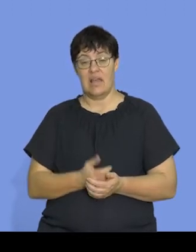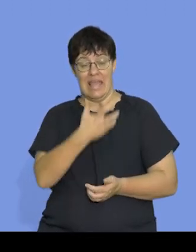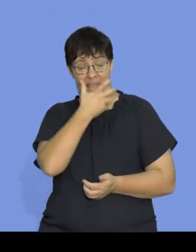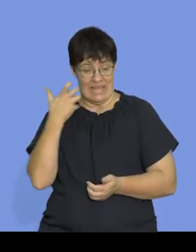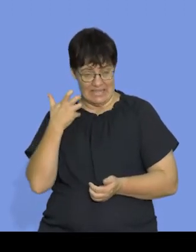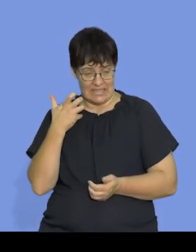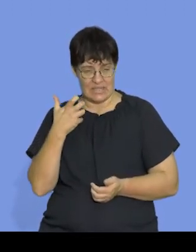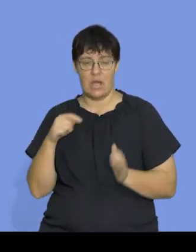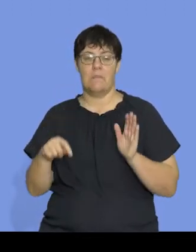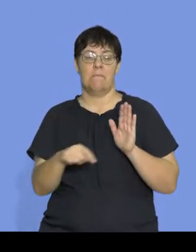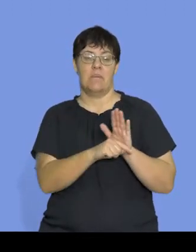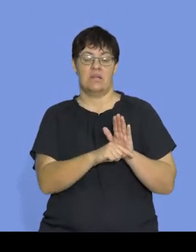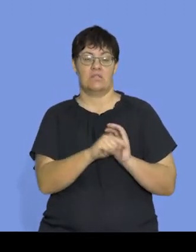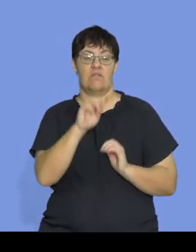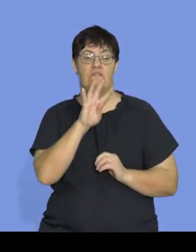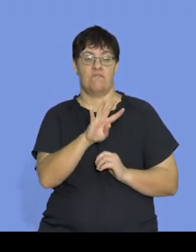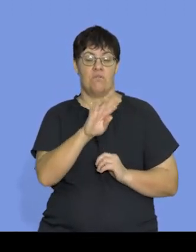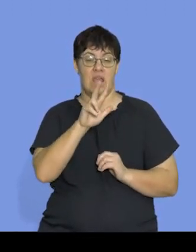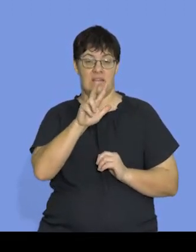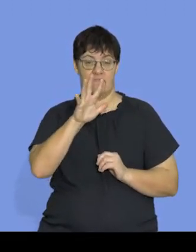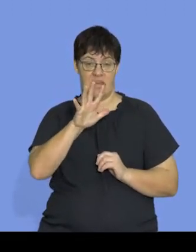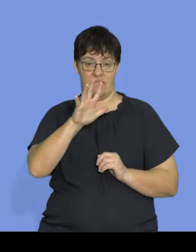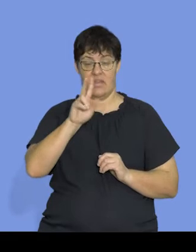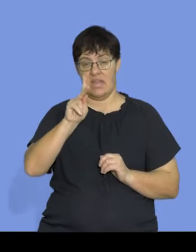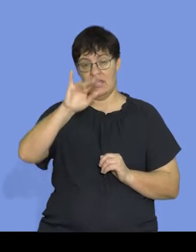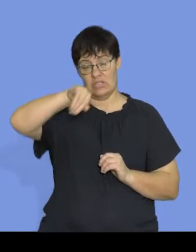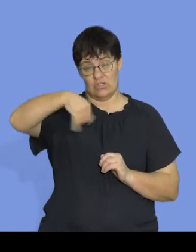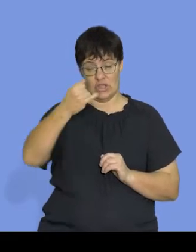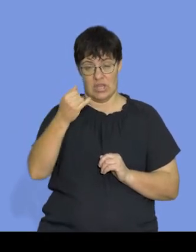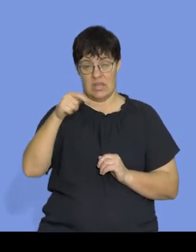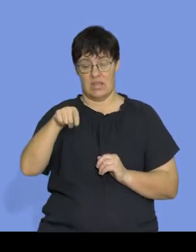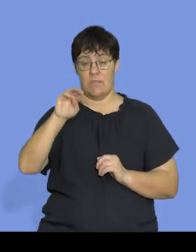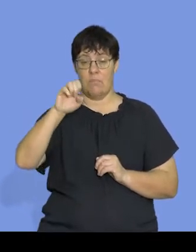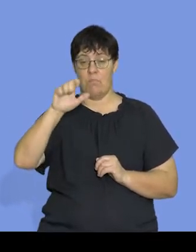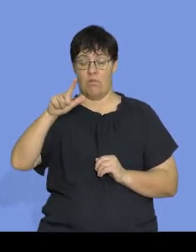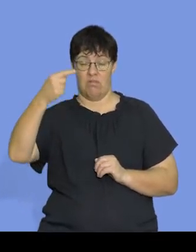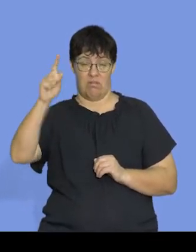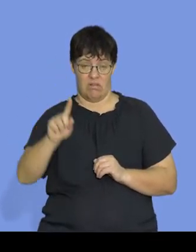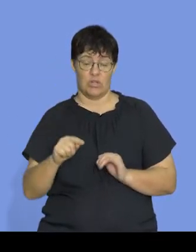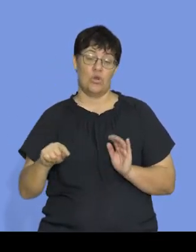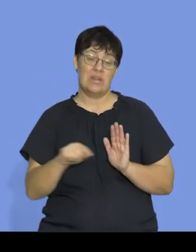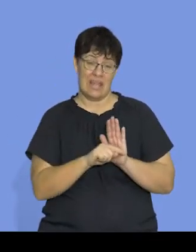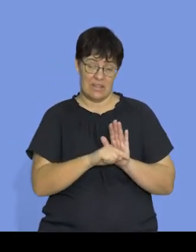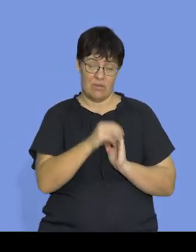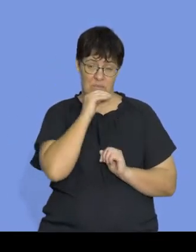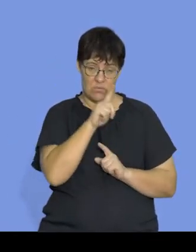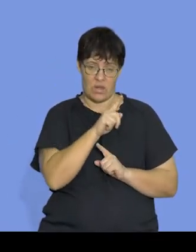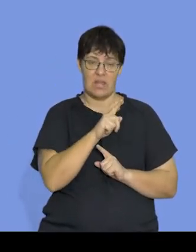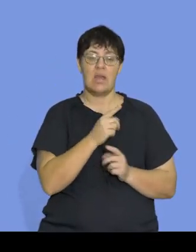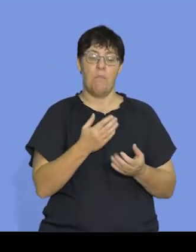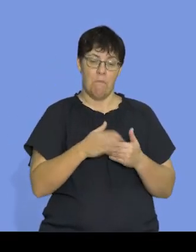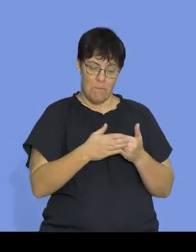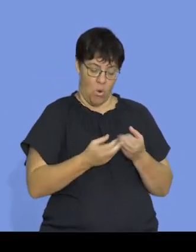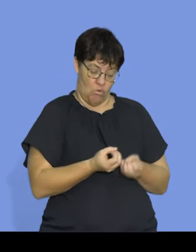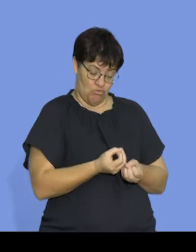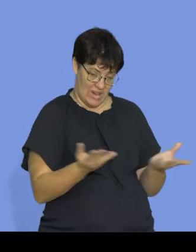minus 485 kilojoules. So the negative suggests that more energy is actually released